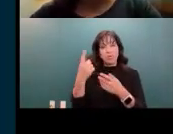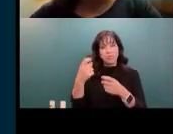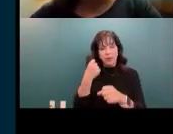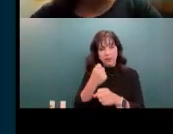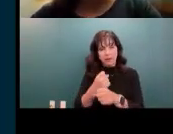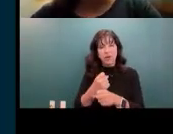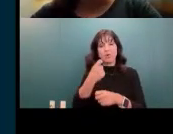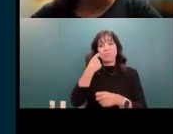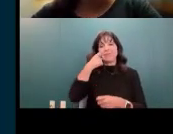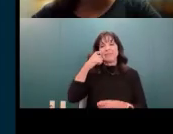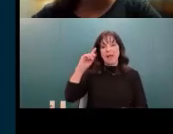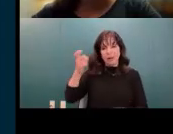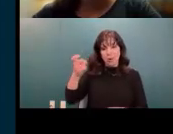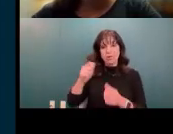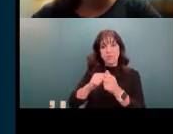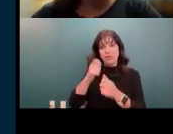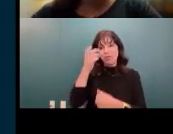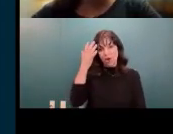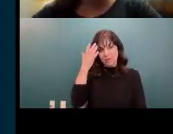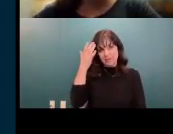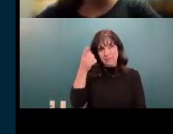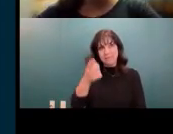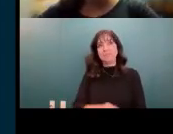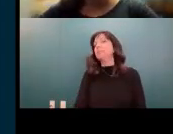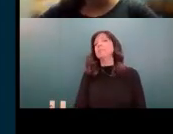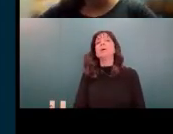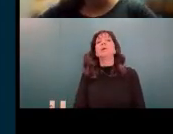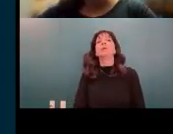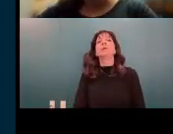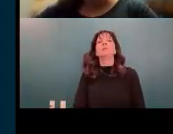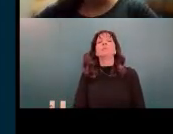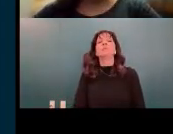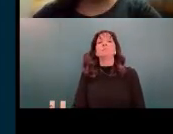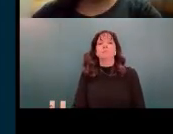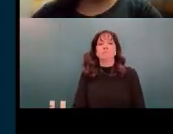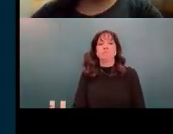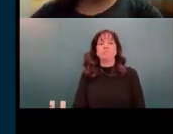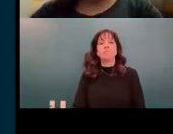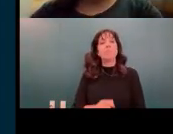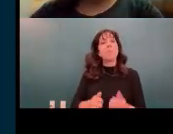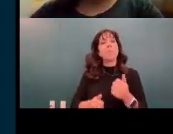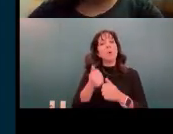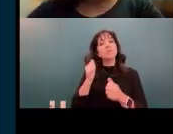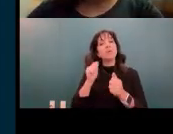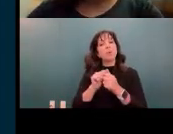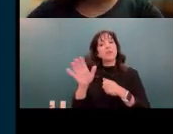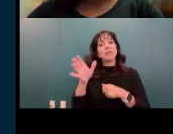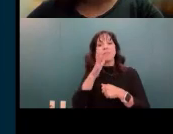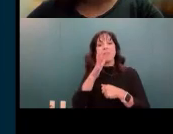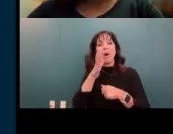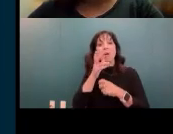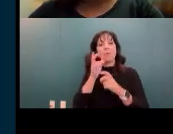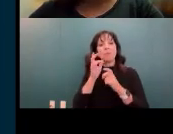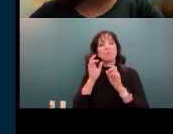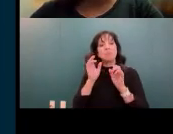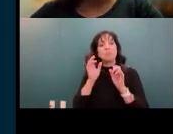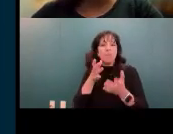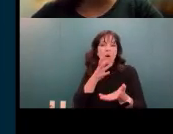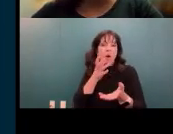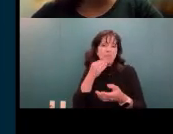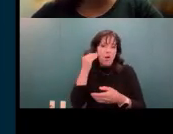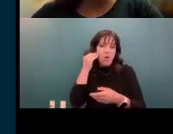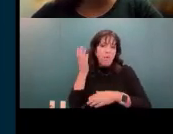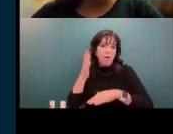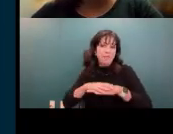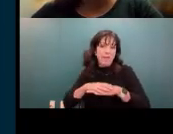was recently diagnosed with autism. He's mostly with his mom. He stays at mom's at home all day with